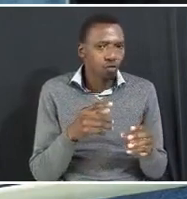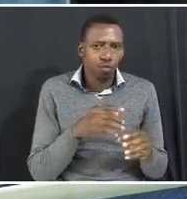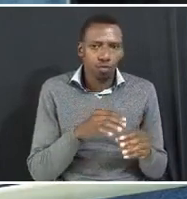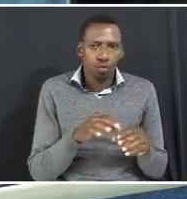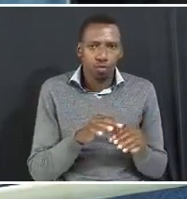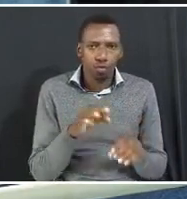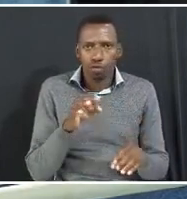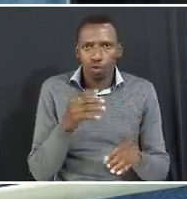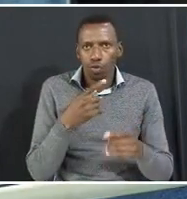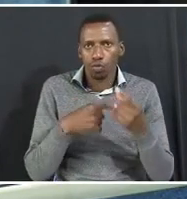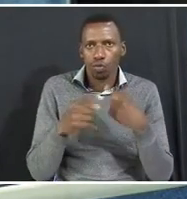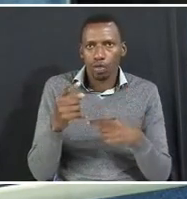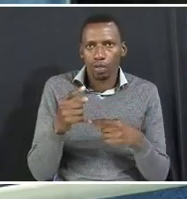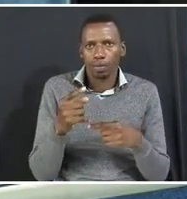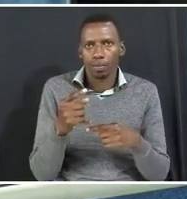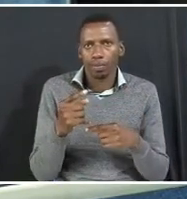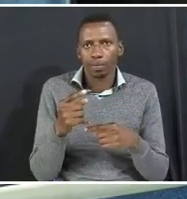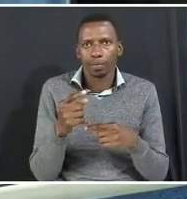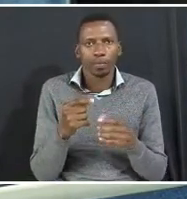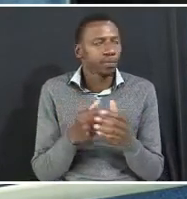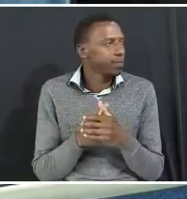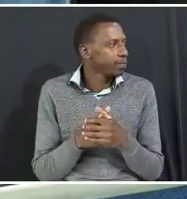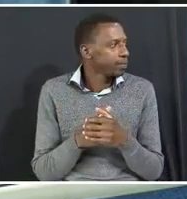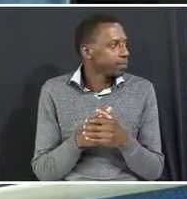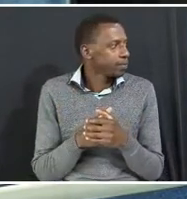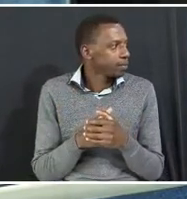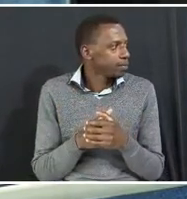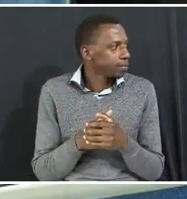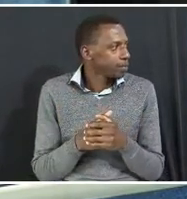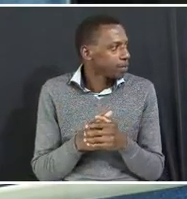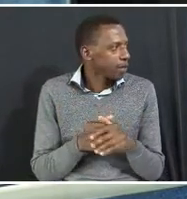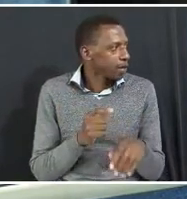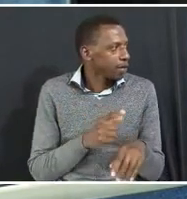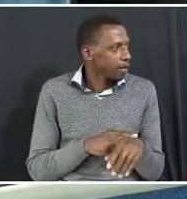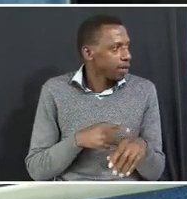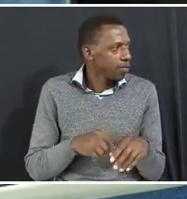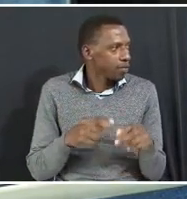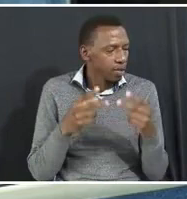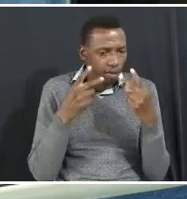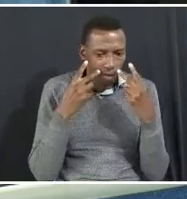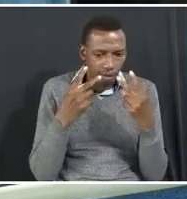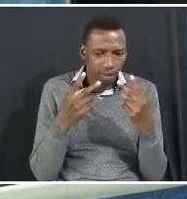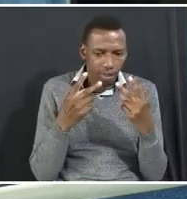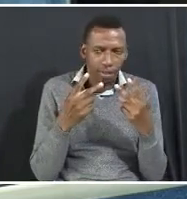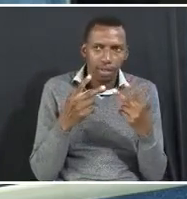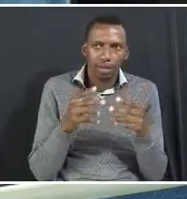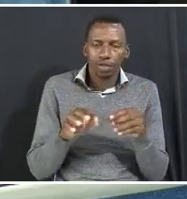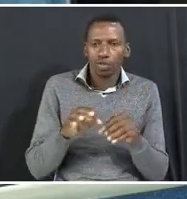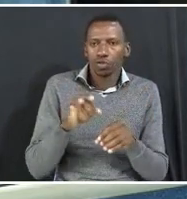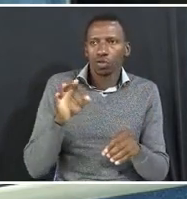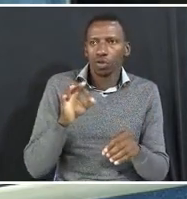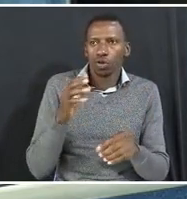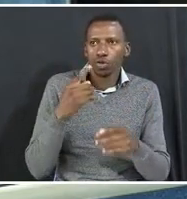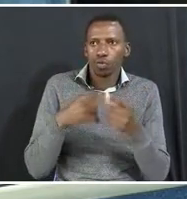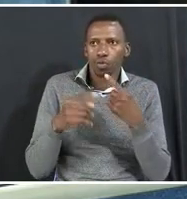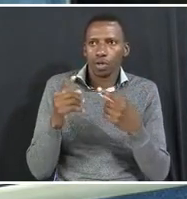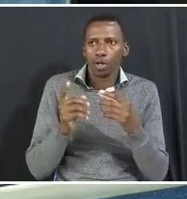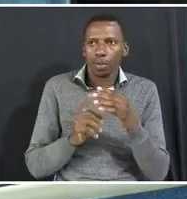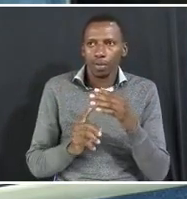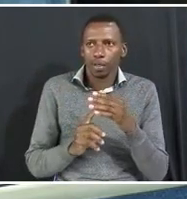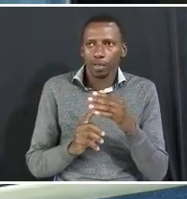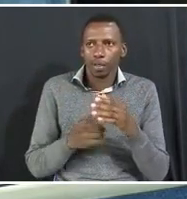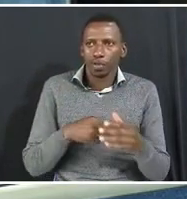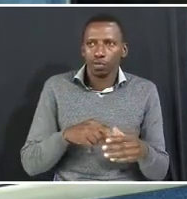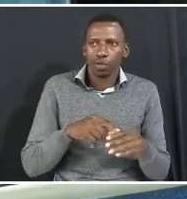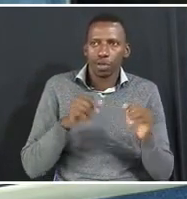rest, and not merely a service. So when we look at it as a type of soul-winning ministry, we